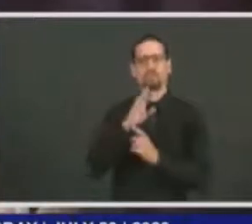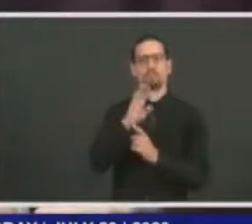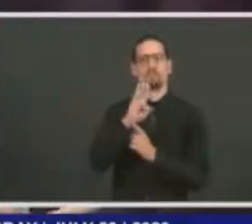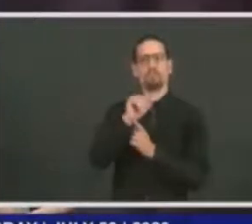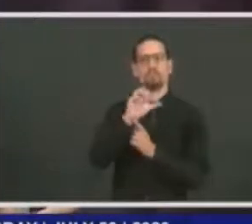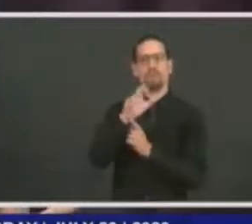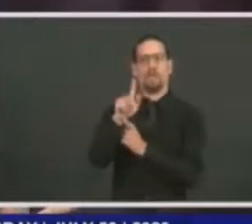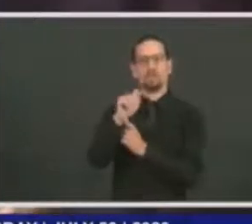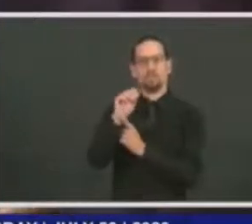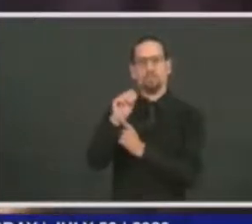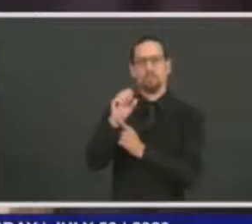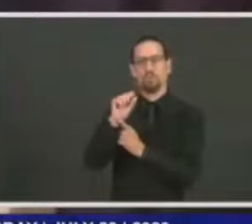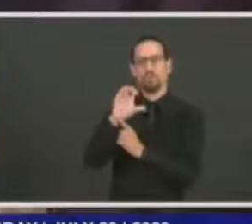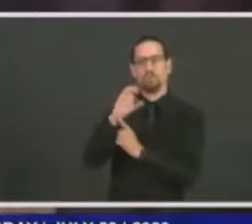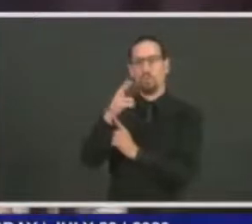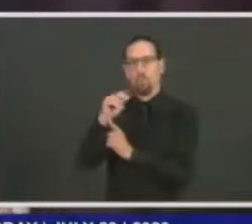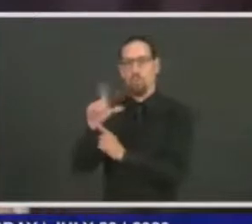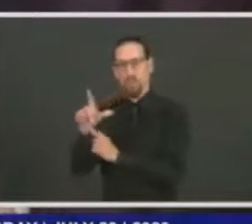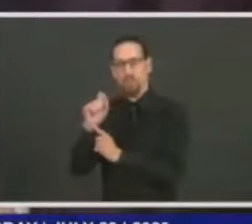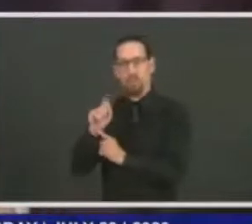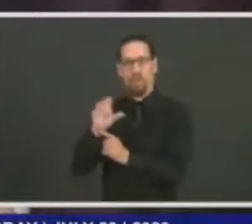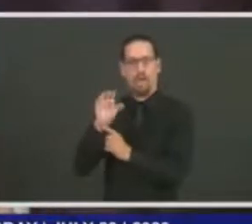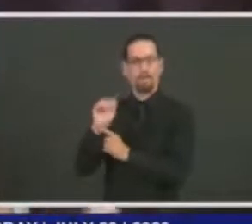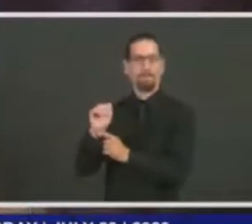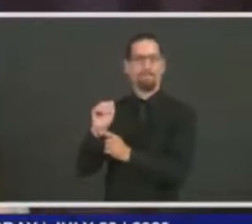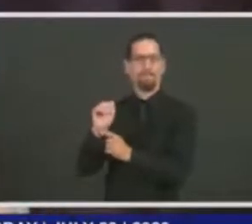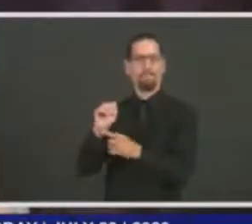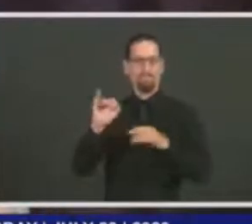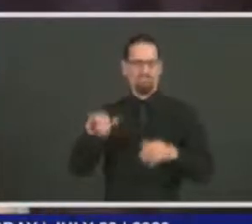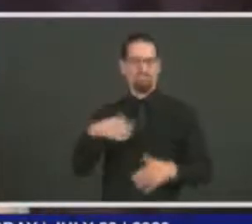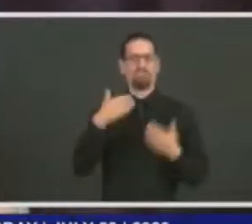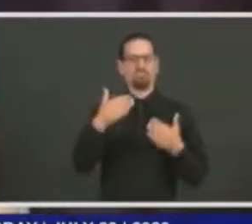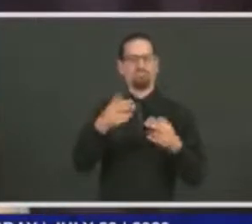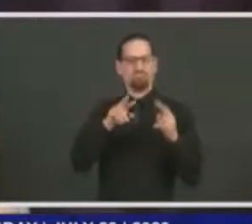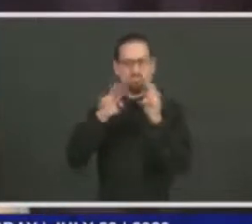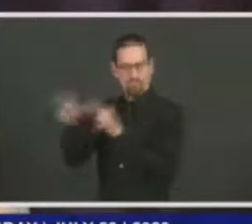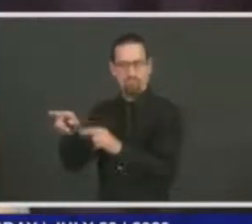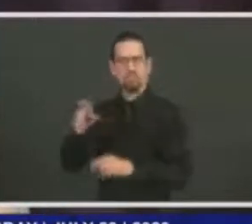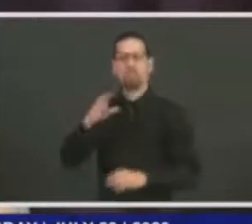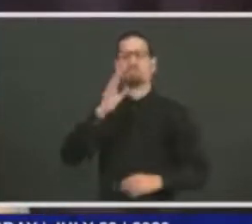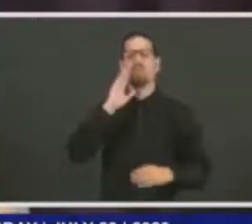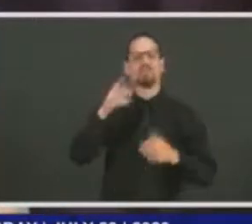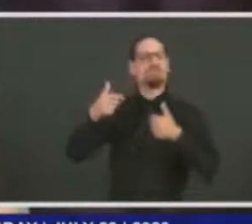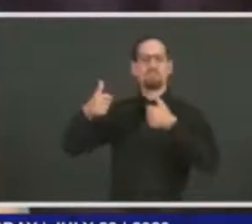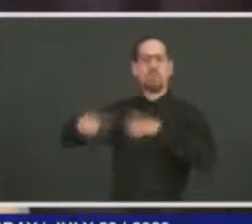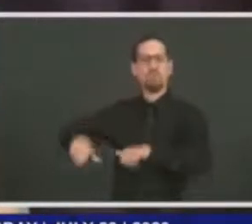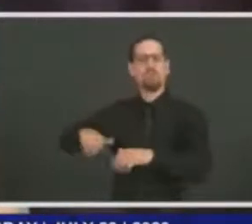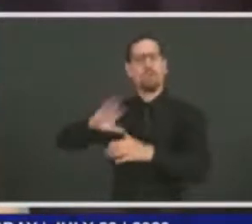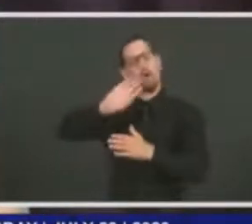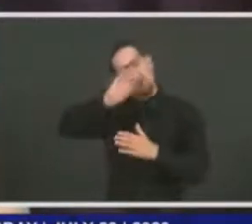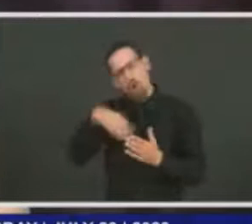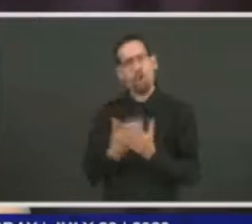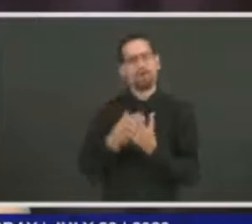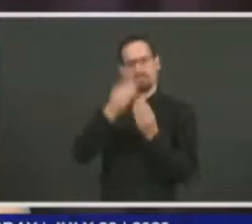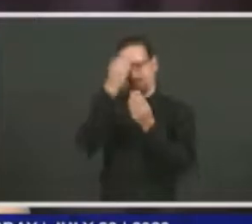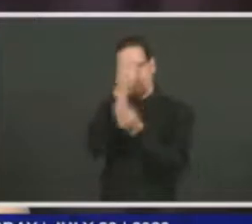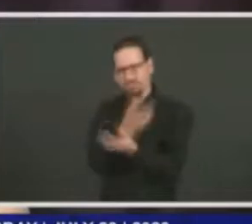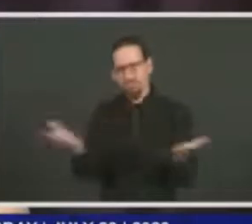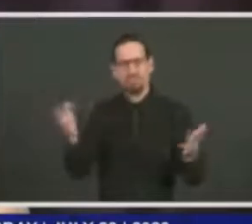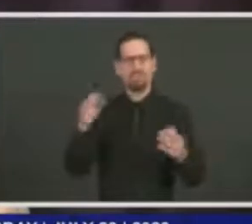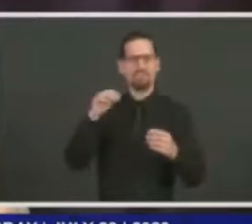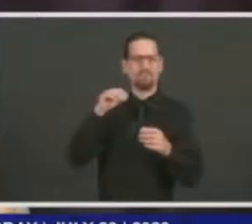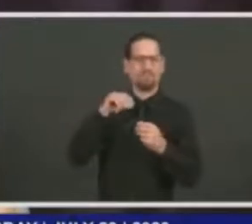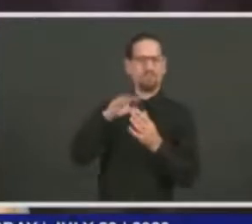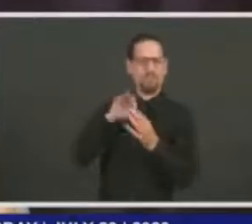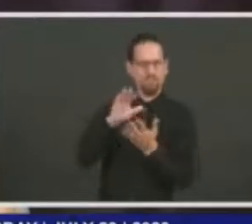the links to the districts, charter, and state-run school homepages. They will include the latest school-related information and tools, and the calendar of